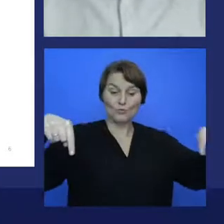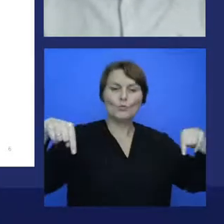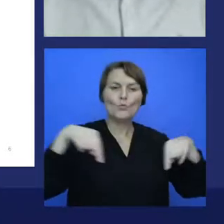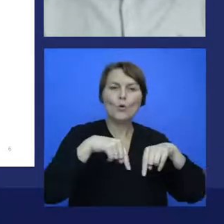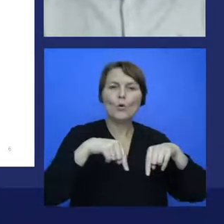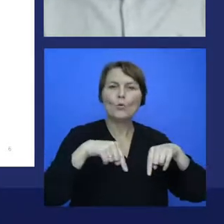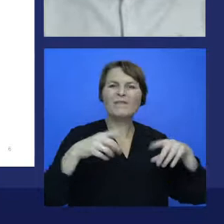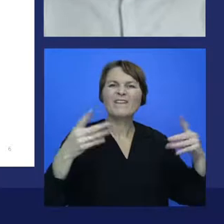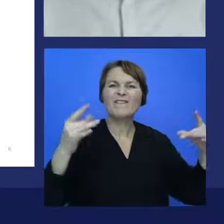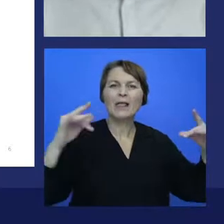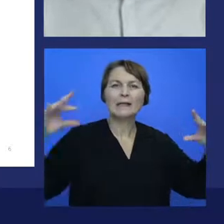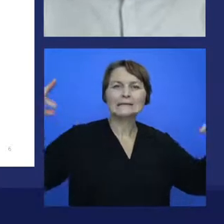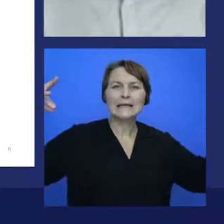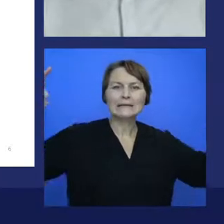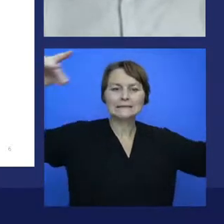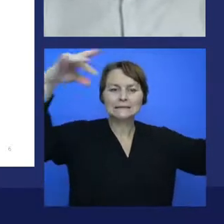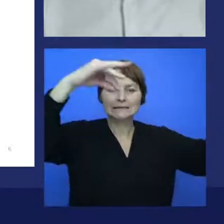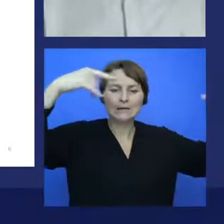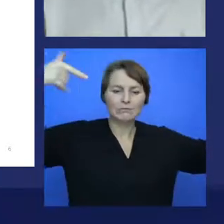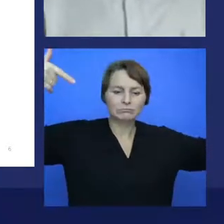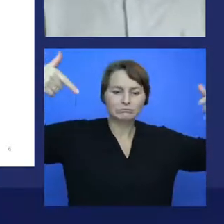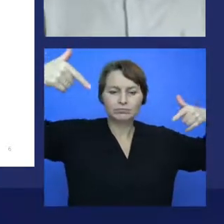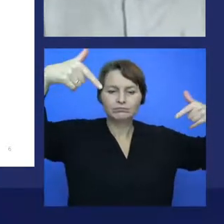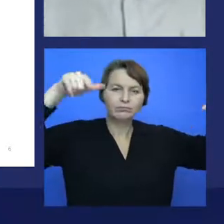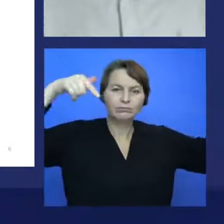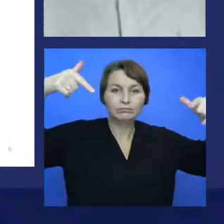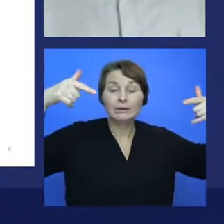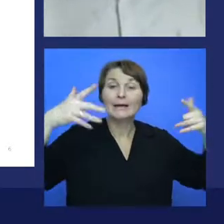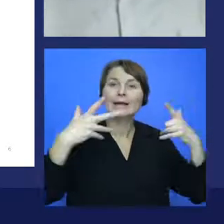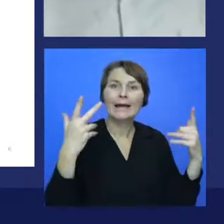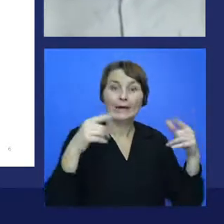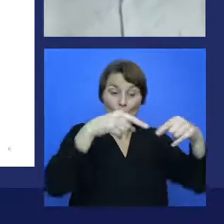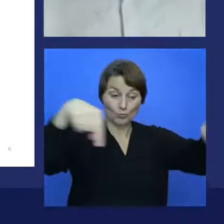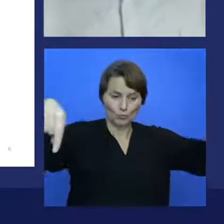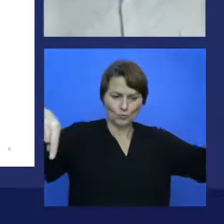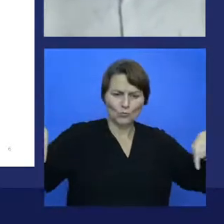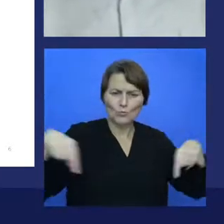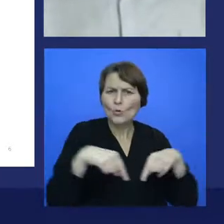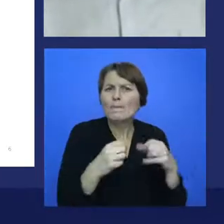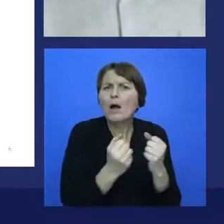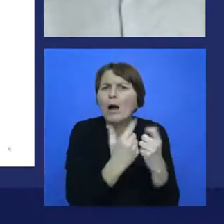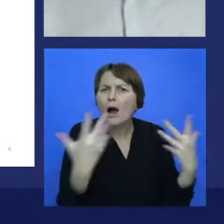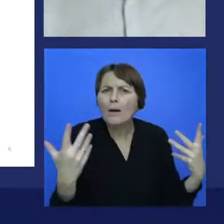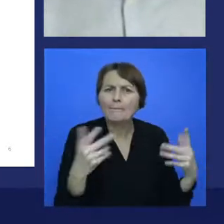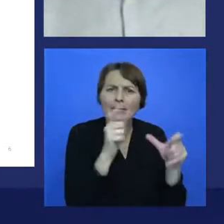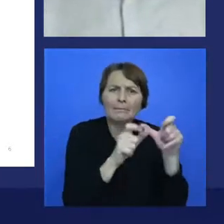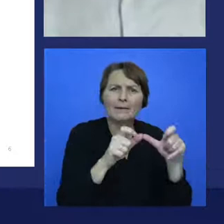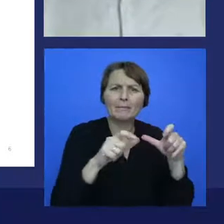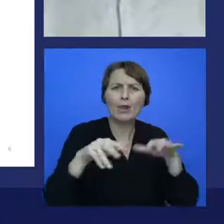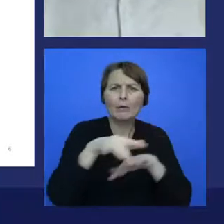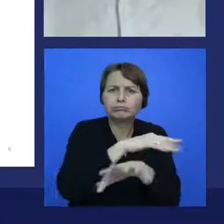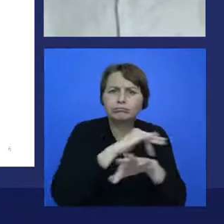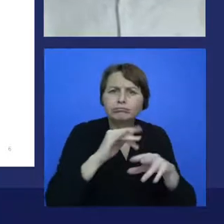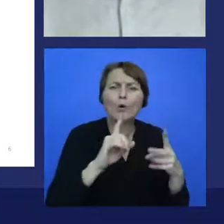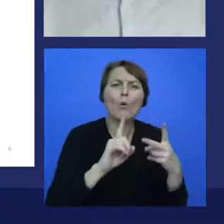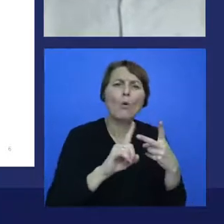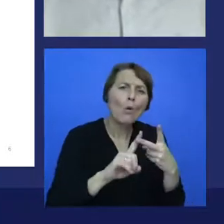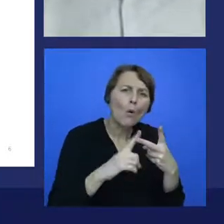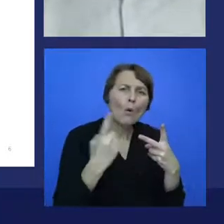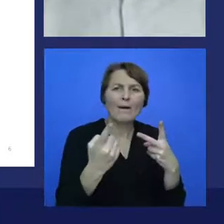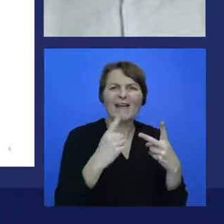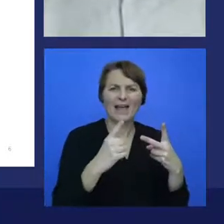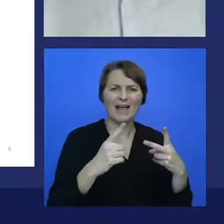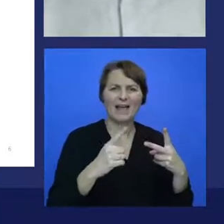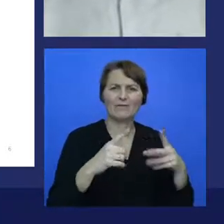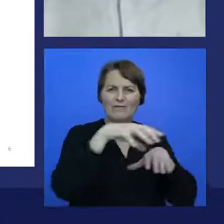the room itself, the dimensions, how many people can fit in there, what sort of furniture it's got there. The digital twin also includes a whole host